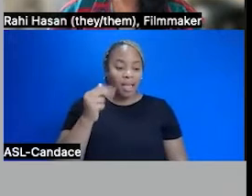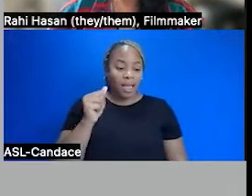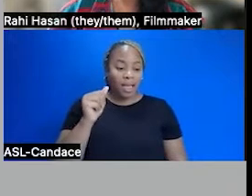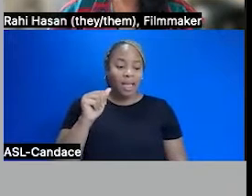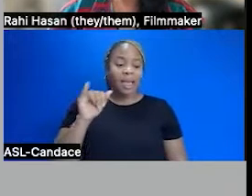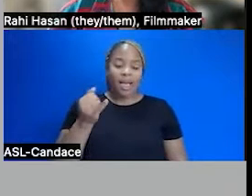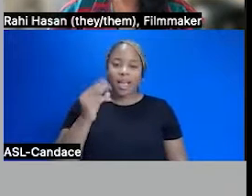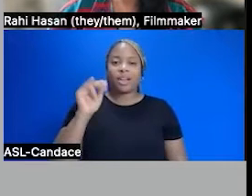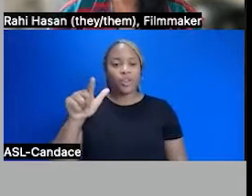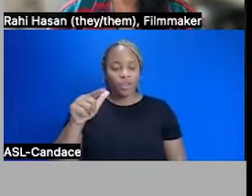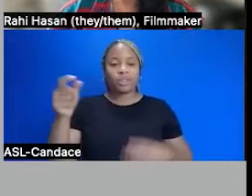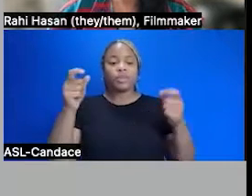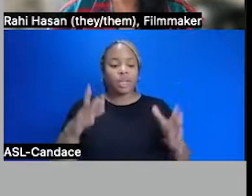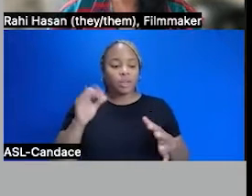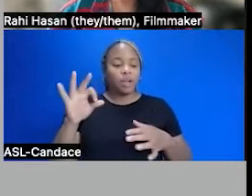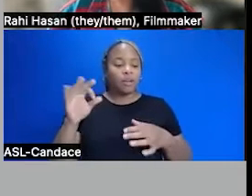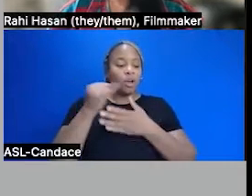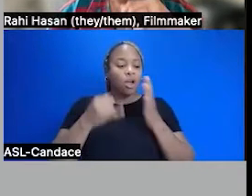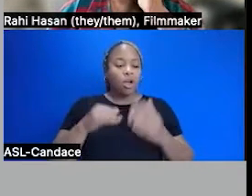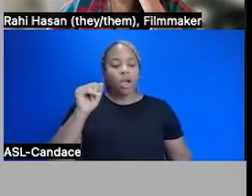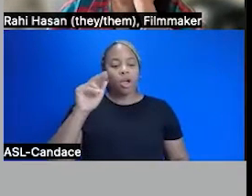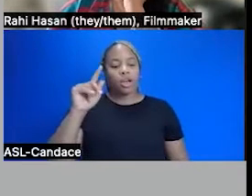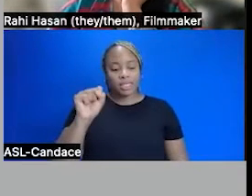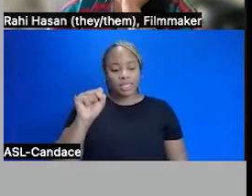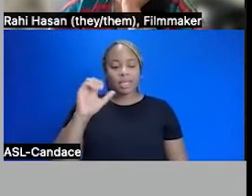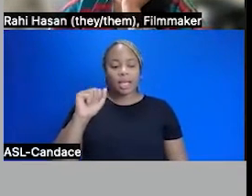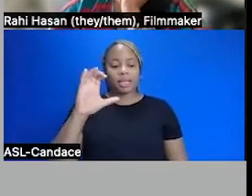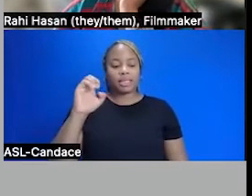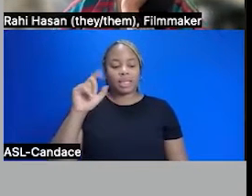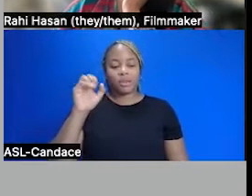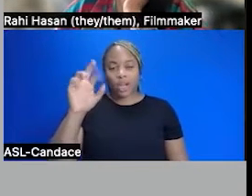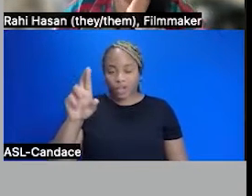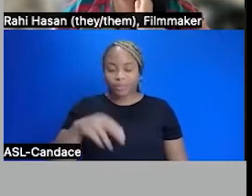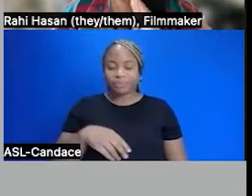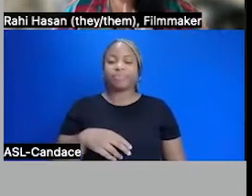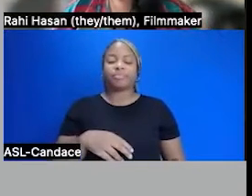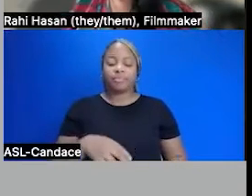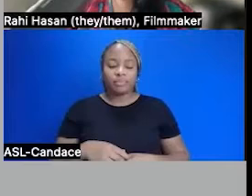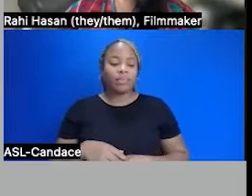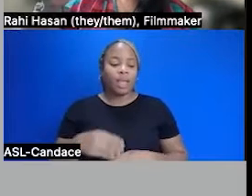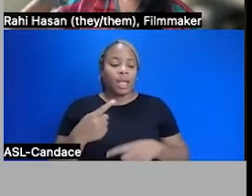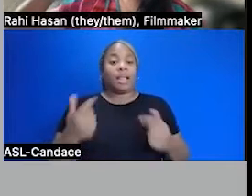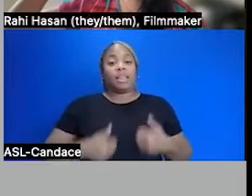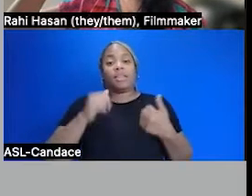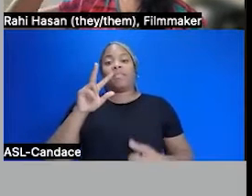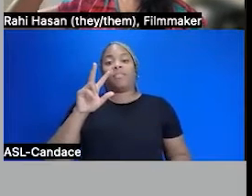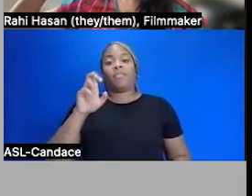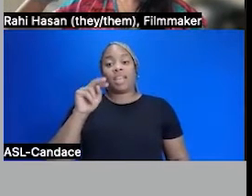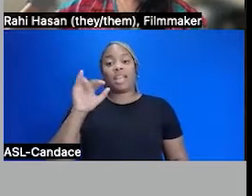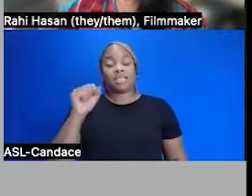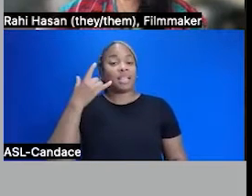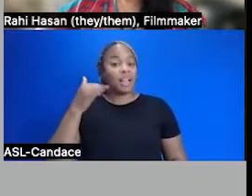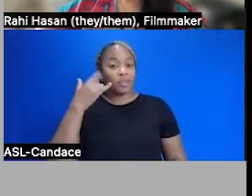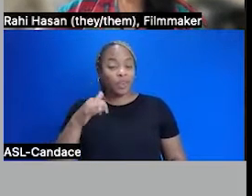I'm the Director of Artist Accelerator at Sundance. I'm a Hungarian-Canadian transplant to Venice, California, where I'm currently based